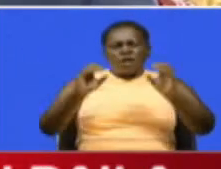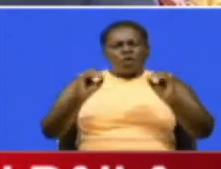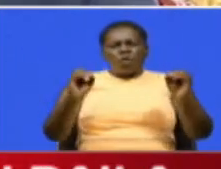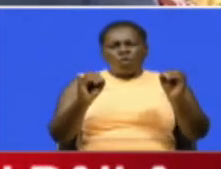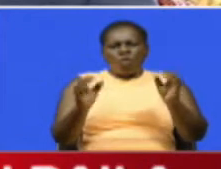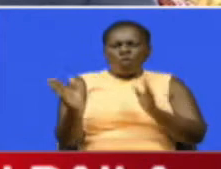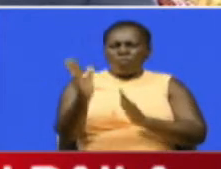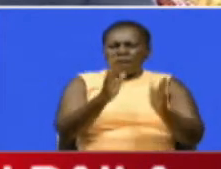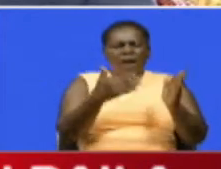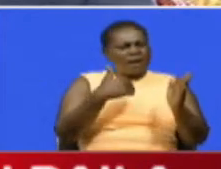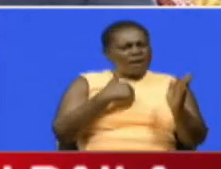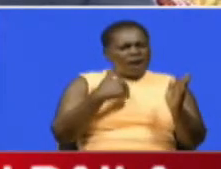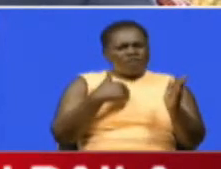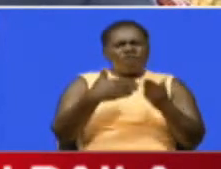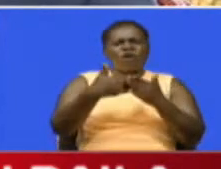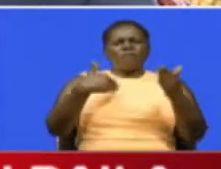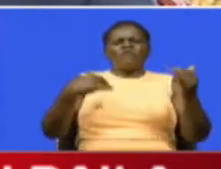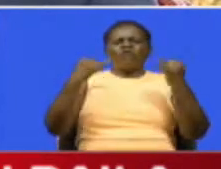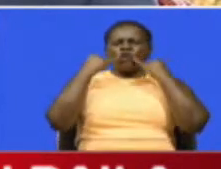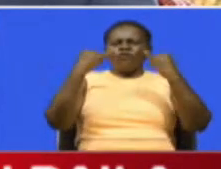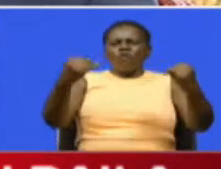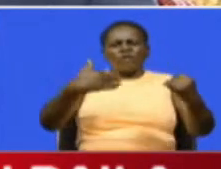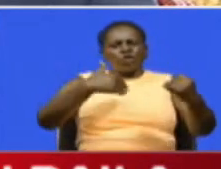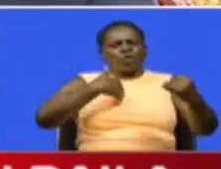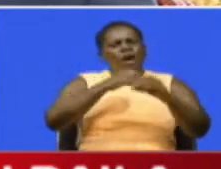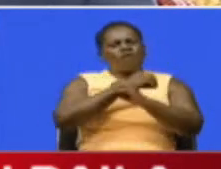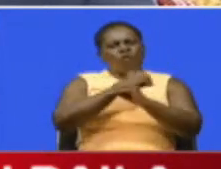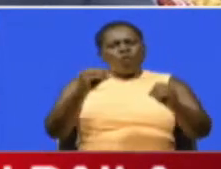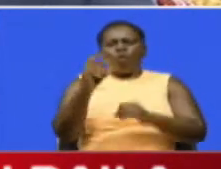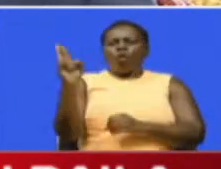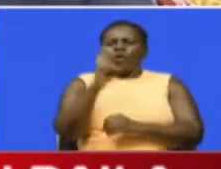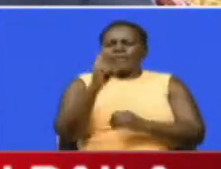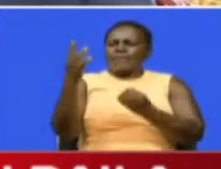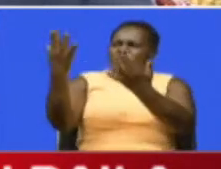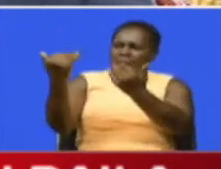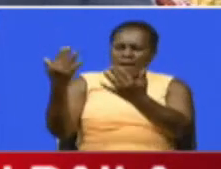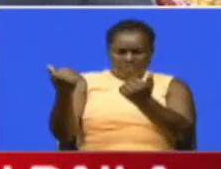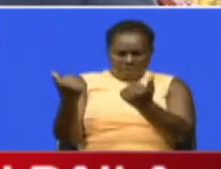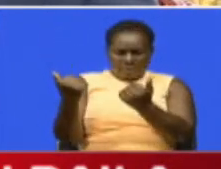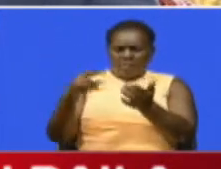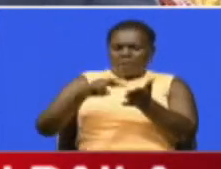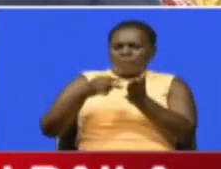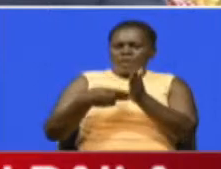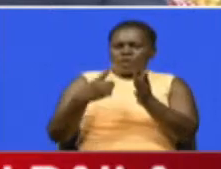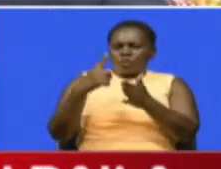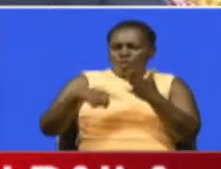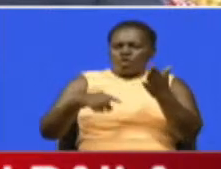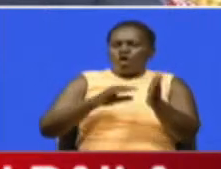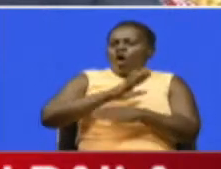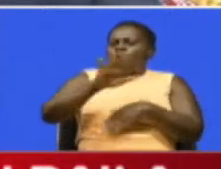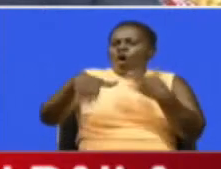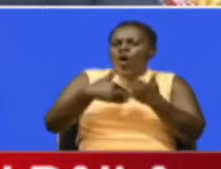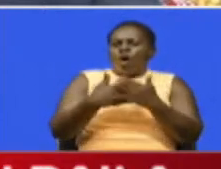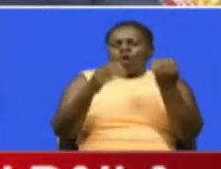Nobody had a forewarning that this danger was coming. And therefore, everybody was